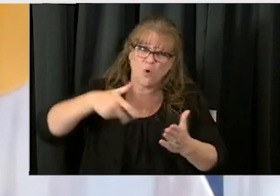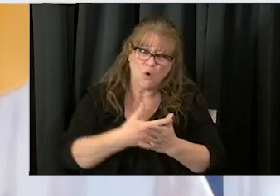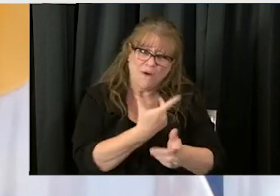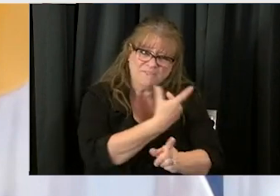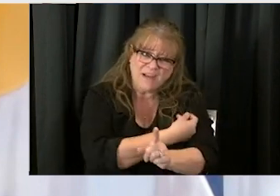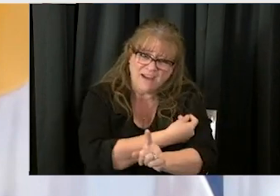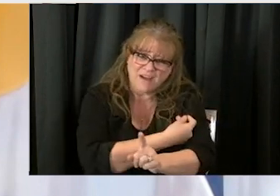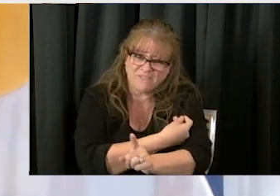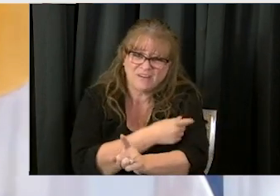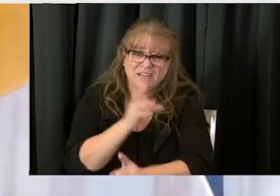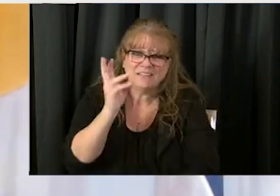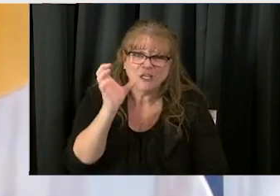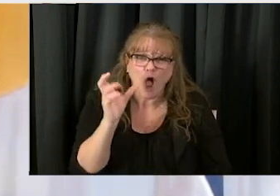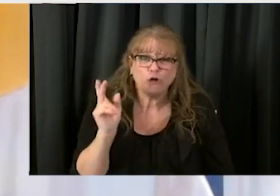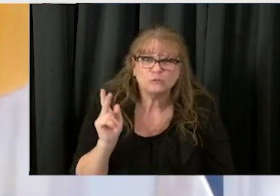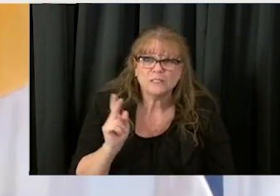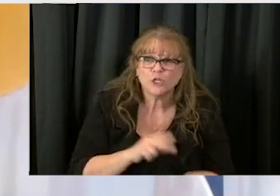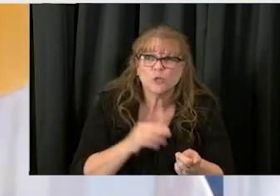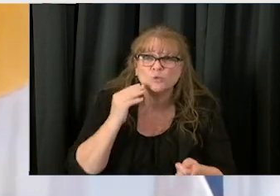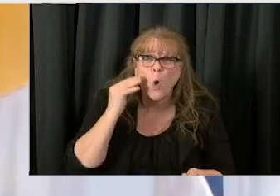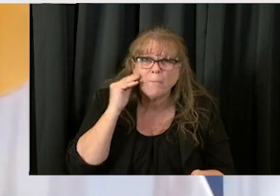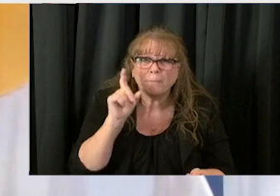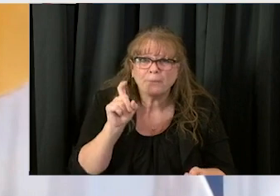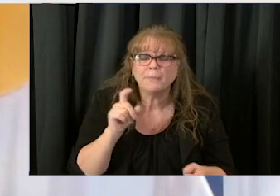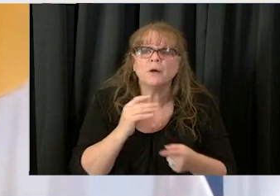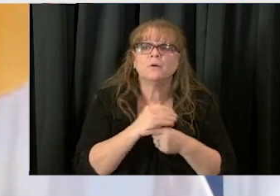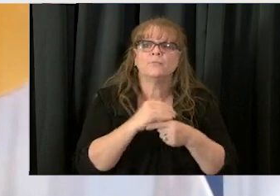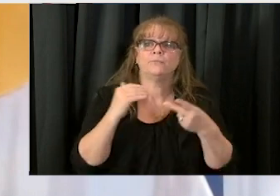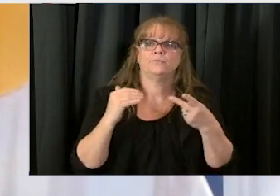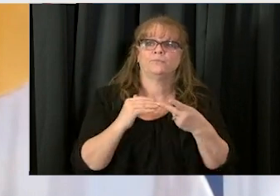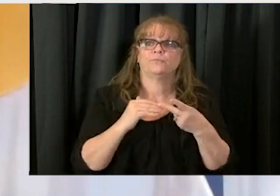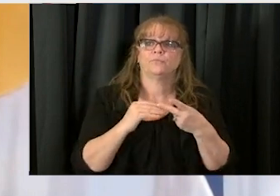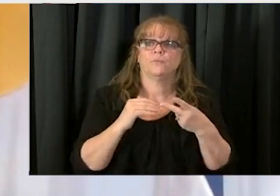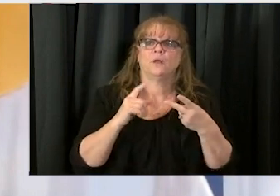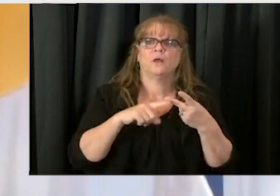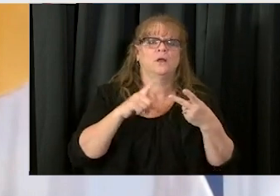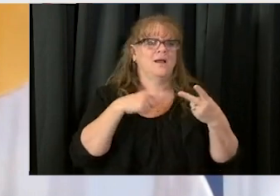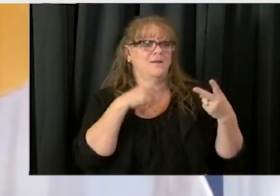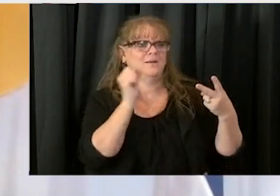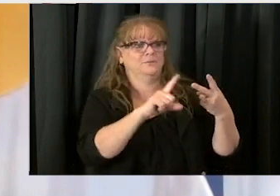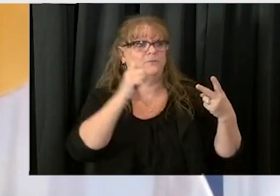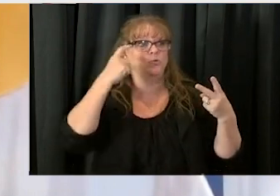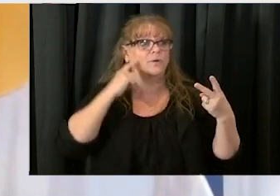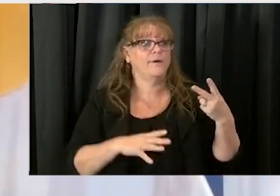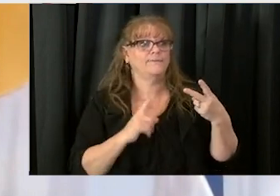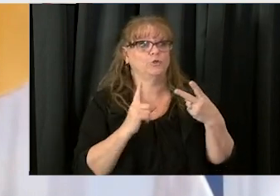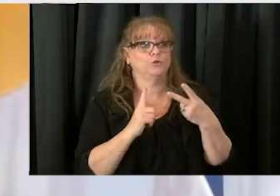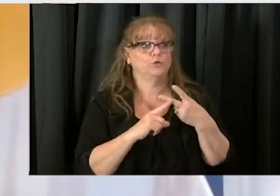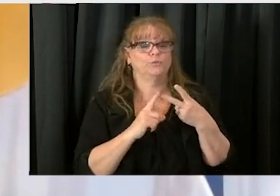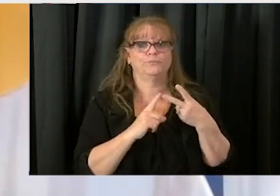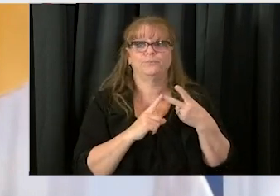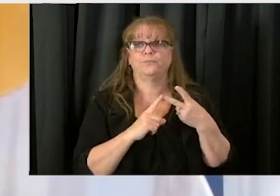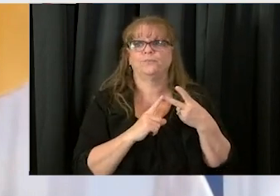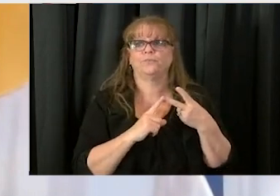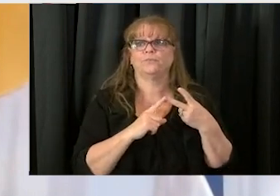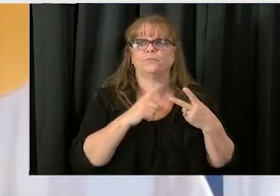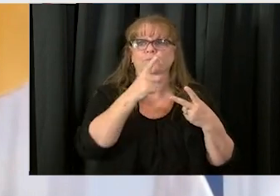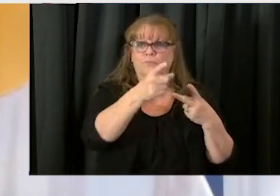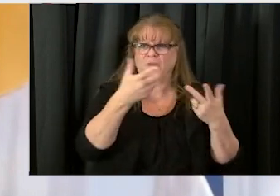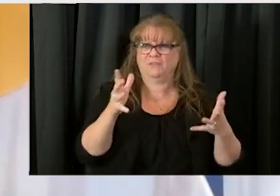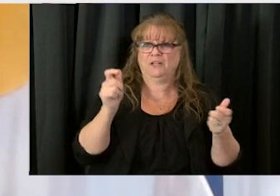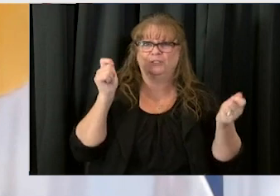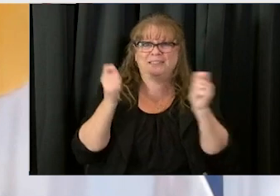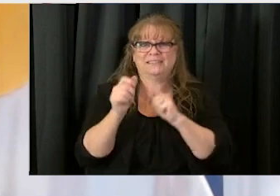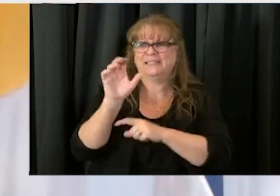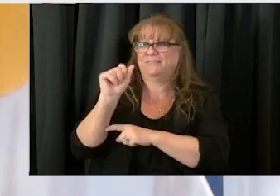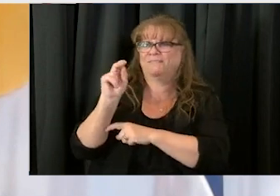you've repeatedly and unilaterally changed Colorado's vaccine schedule and the dial-based COVID restrictions. Do you believe your actions